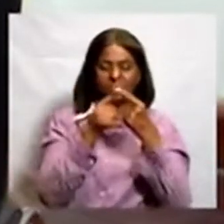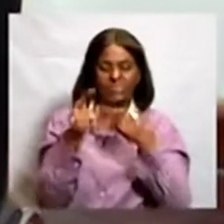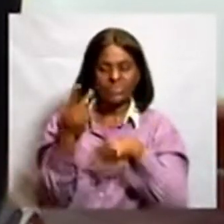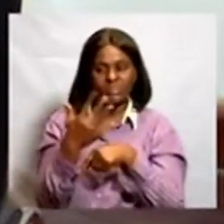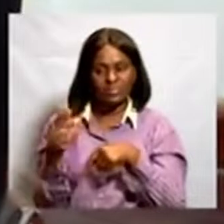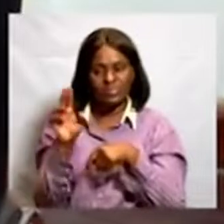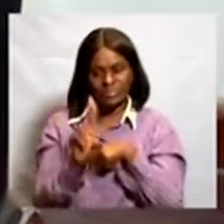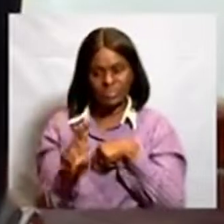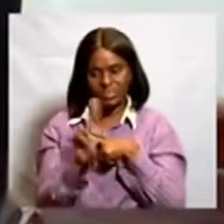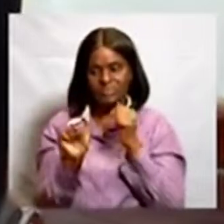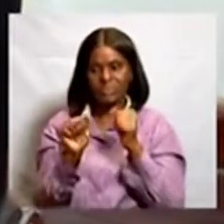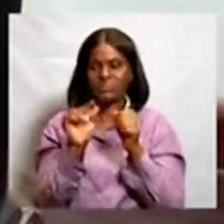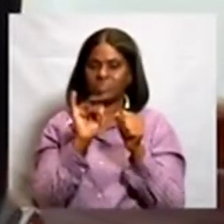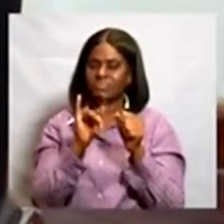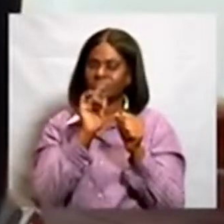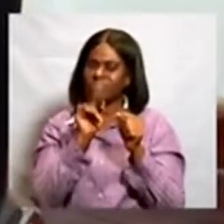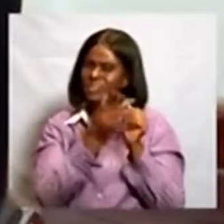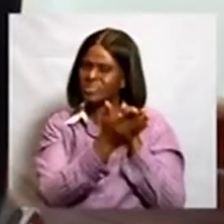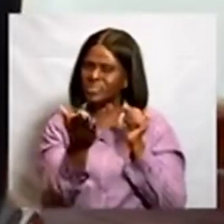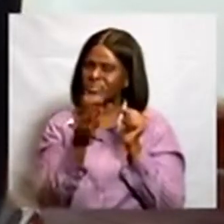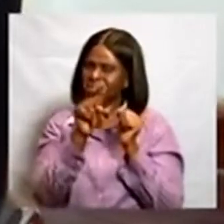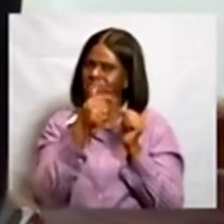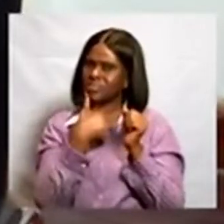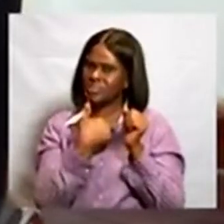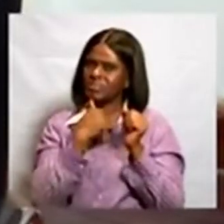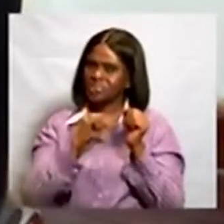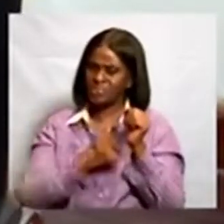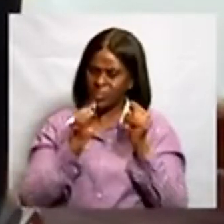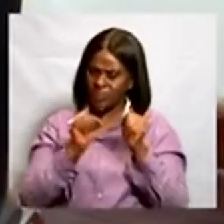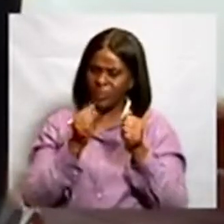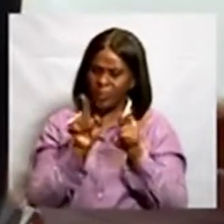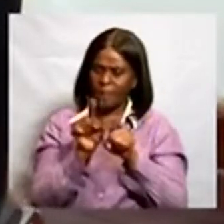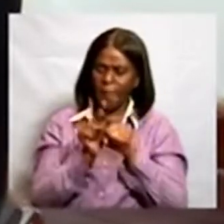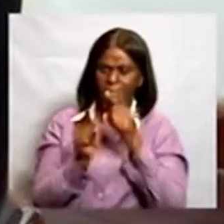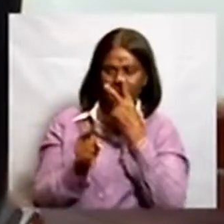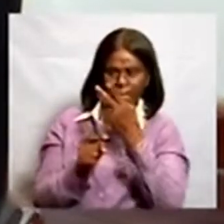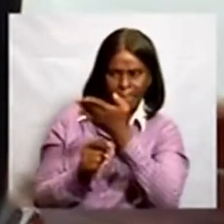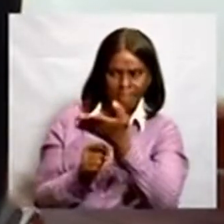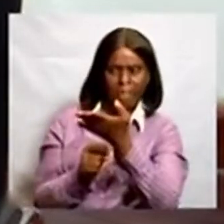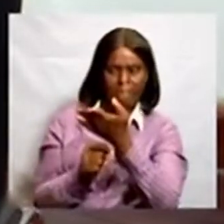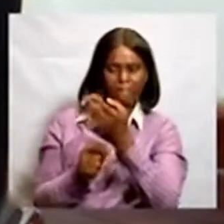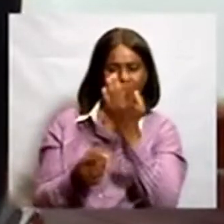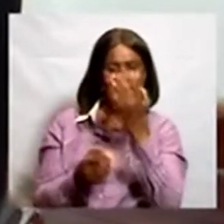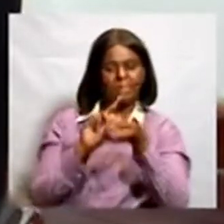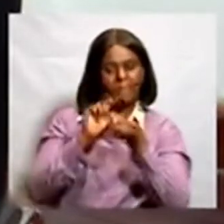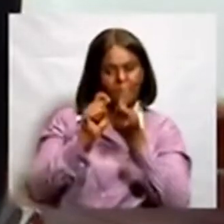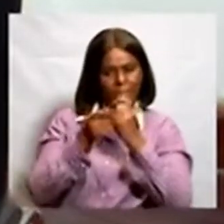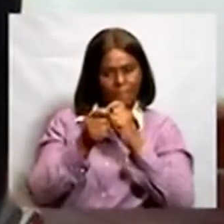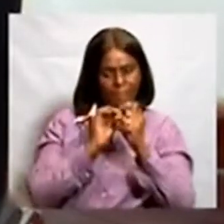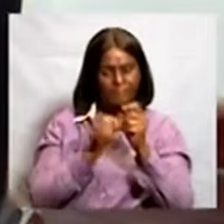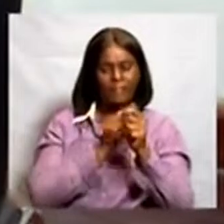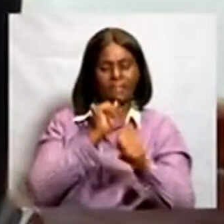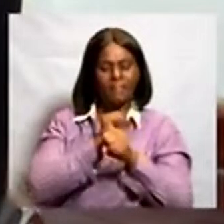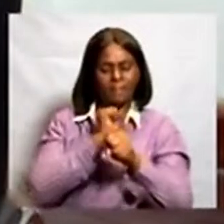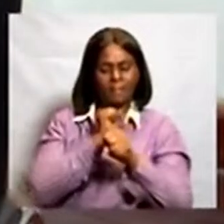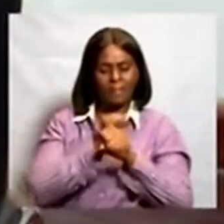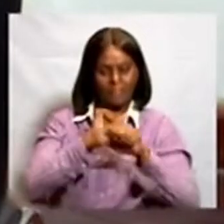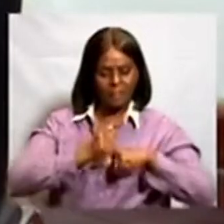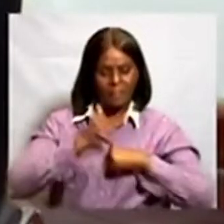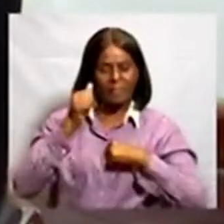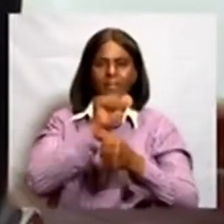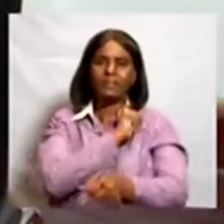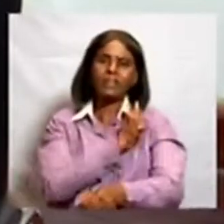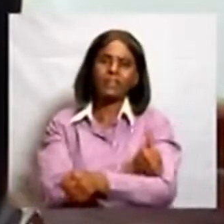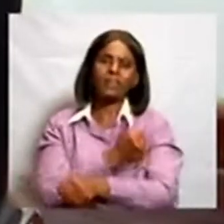used. Yes, is there a need that we may be looking at devolving our role as an